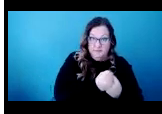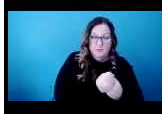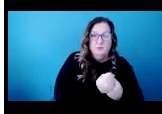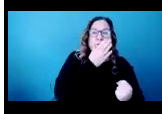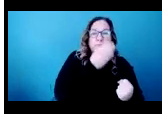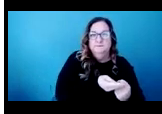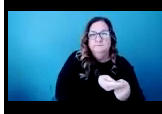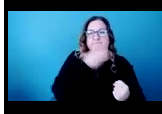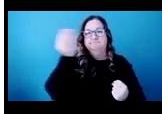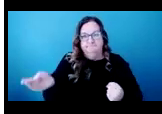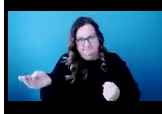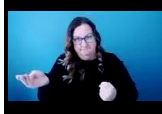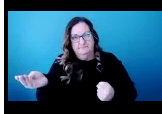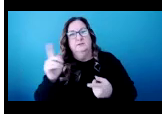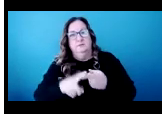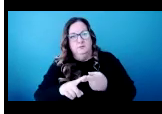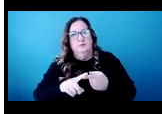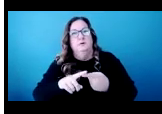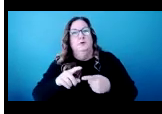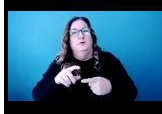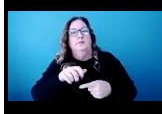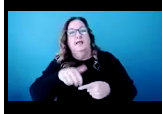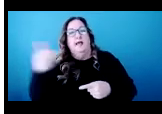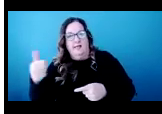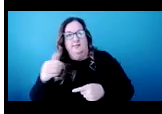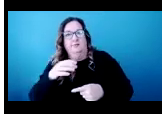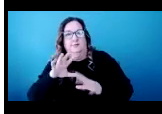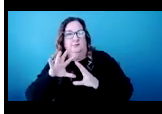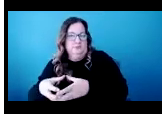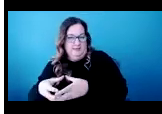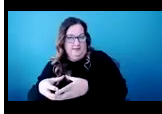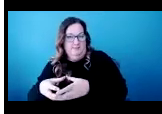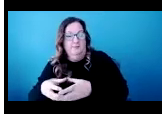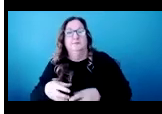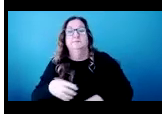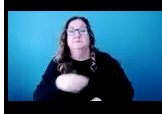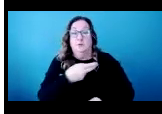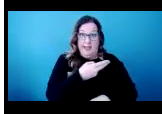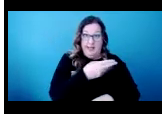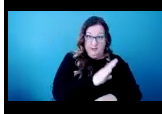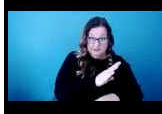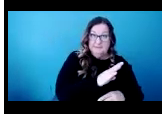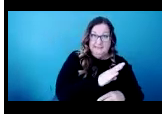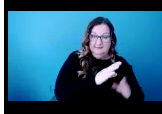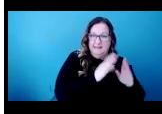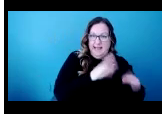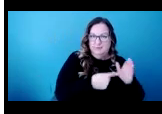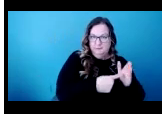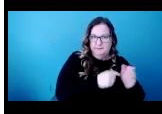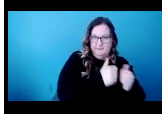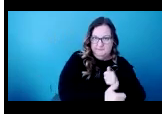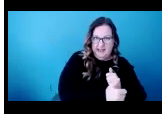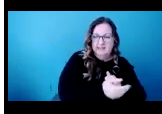sent to the other chamber. So in this example, if it was a House bill, It just passed the House. Now it'll get sent over